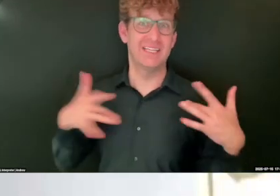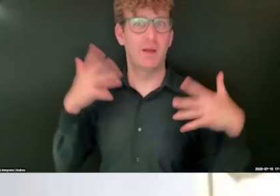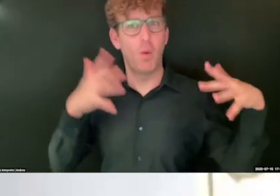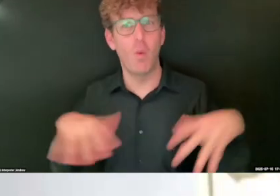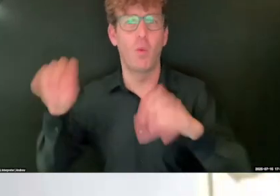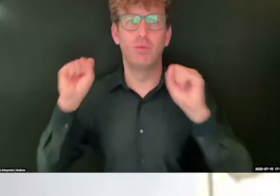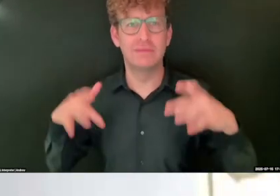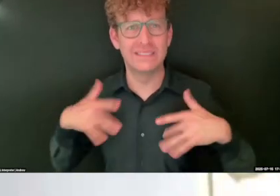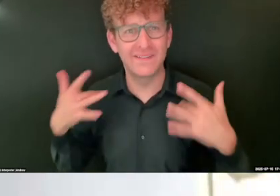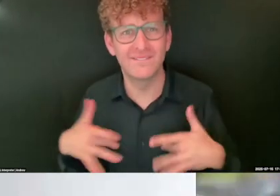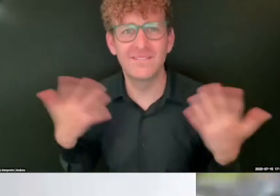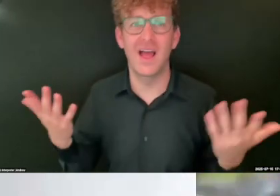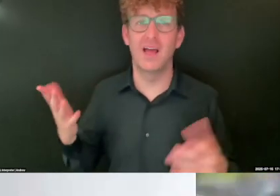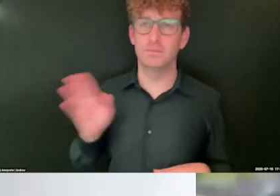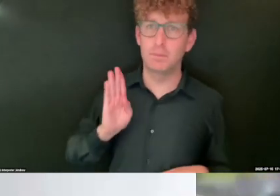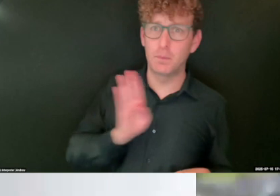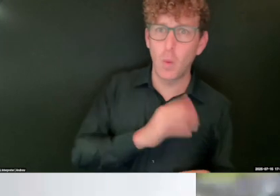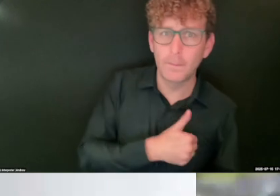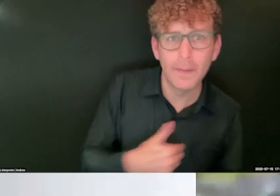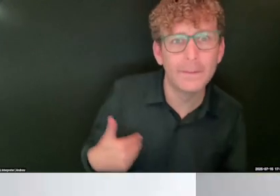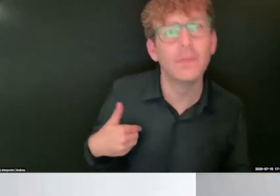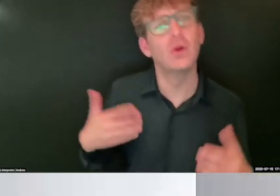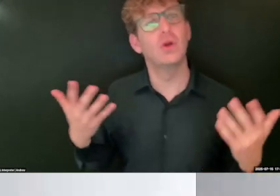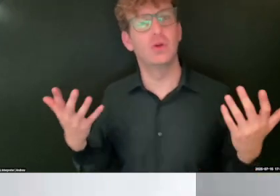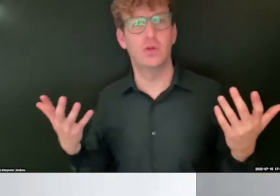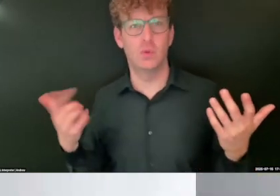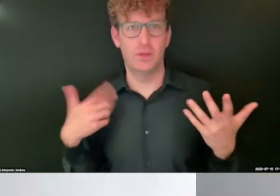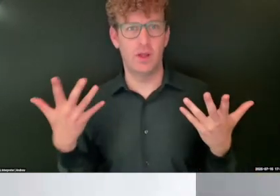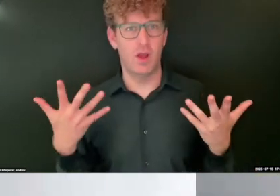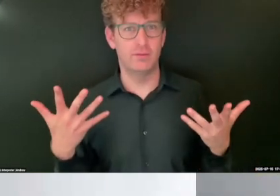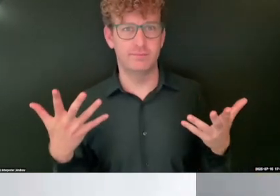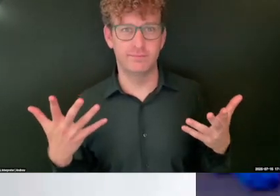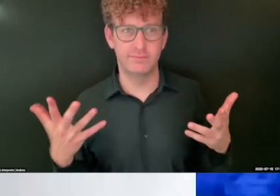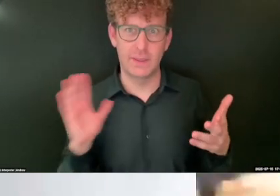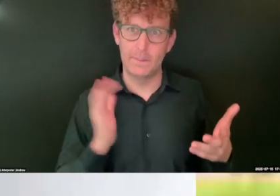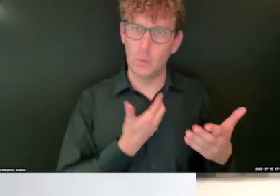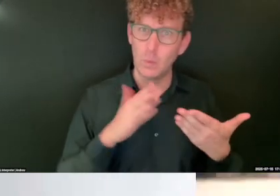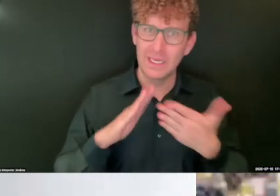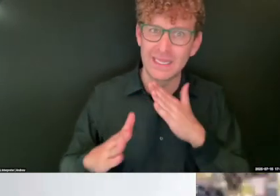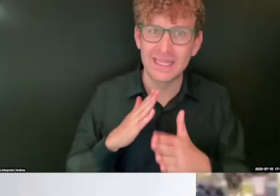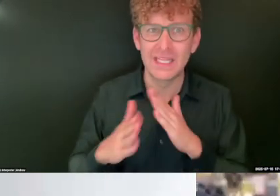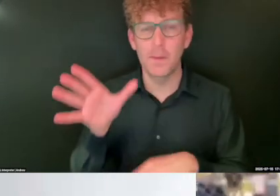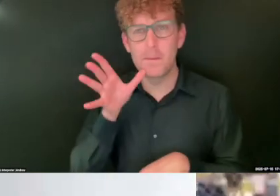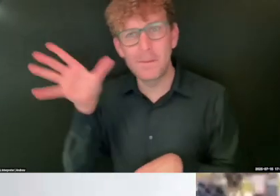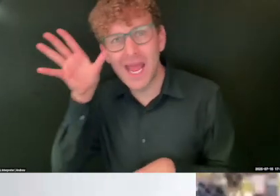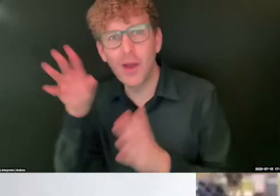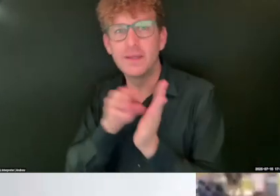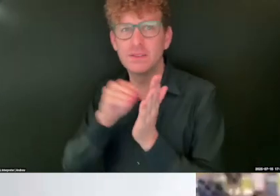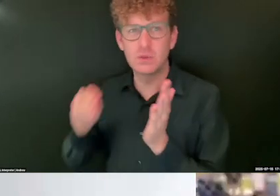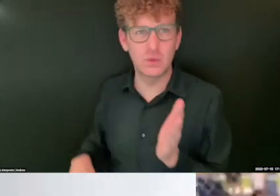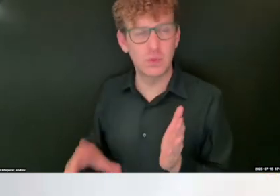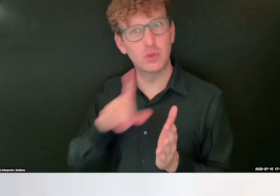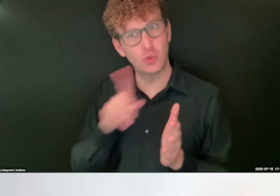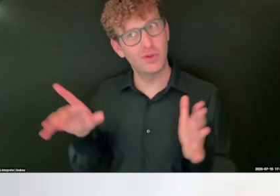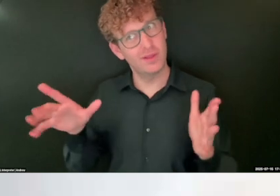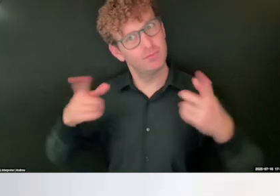our community leaders, our parents and students here. It really does take all of us to help support the